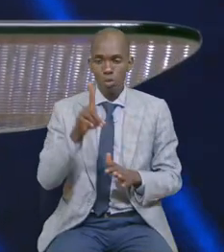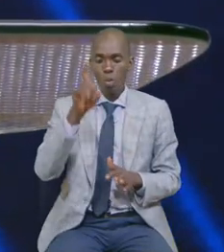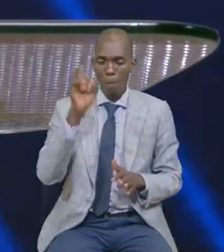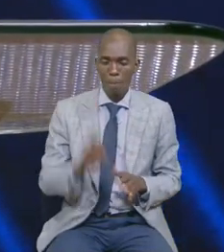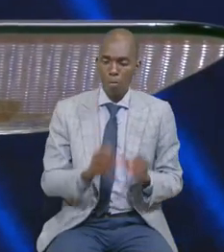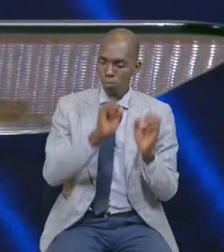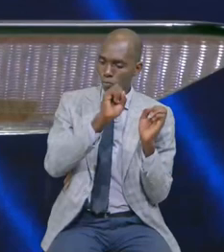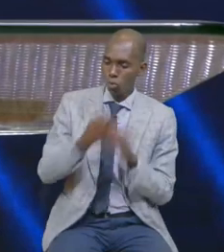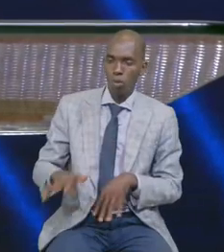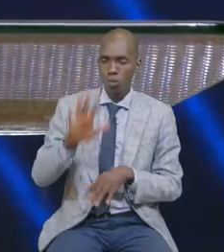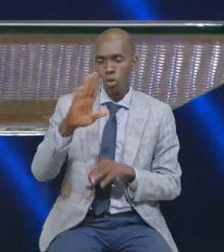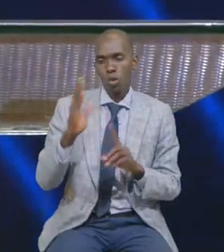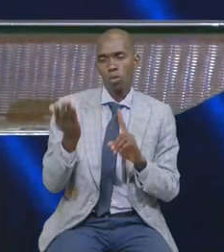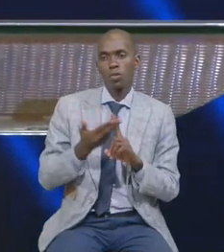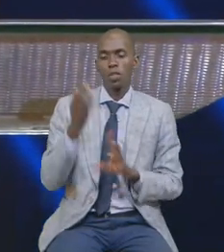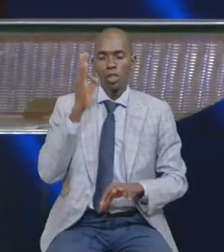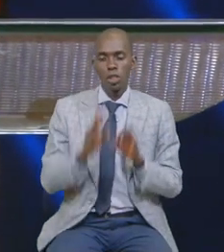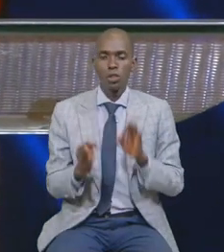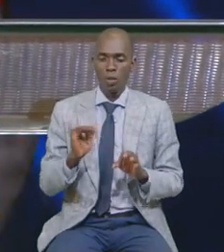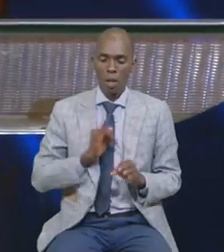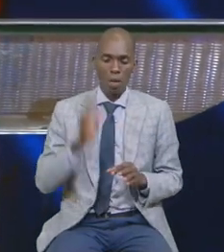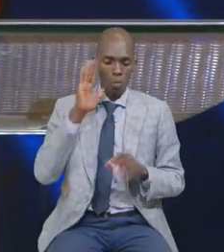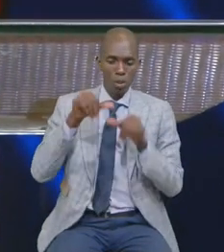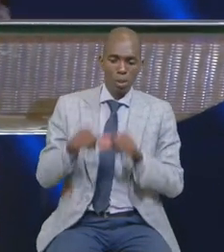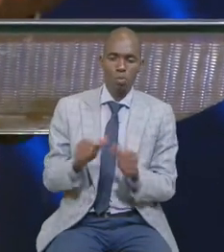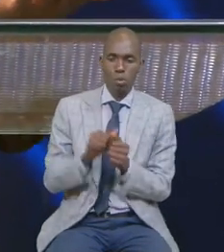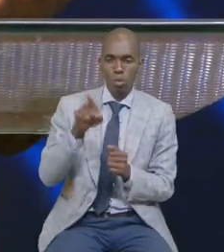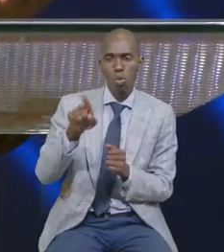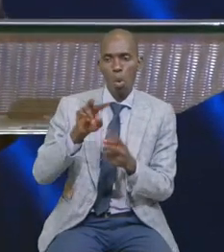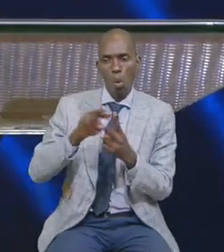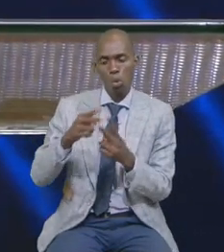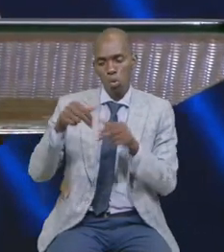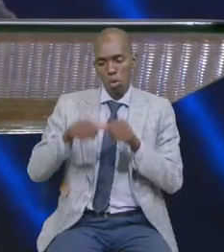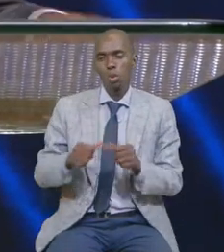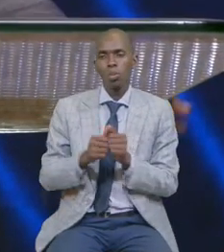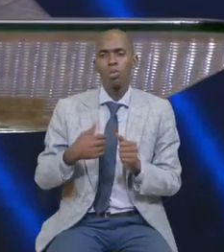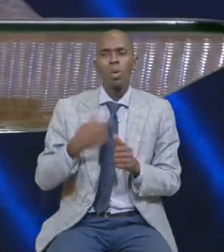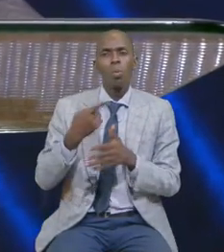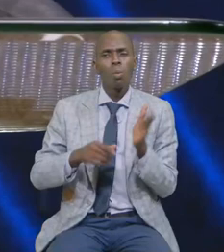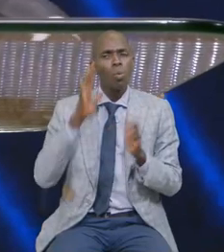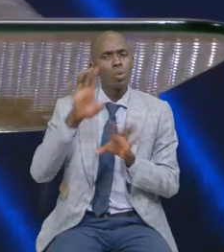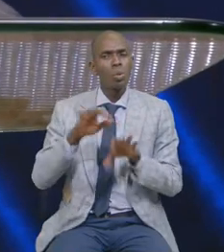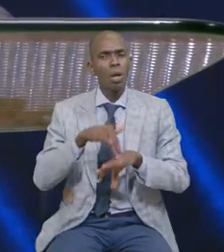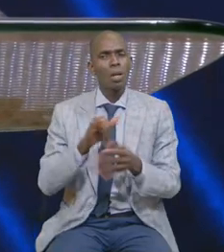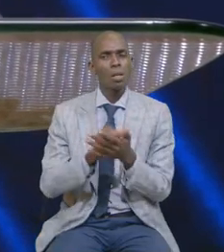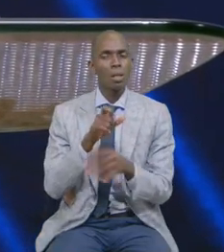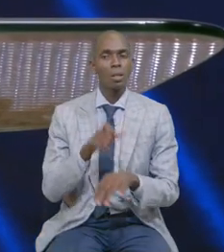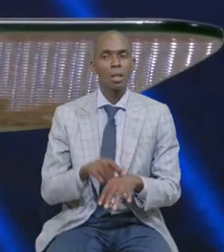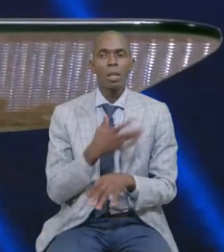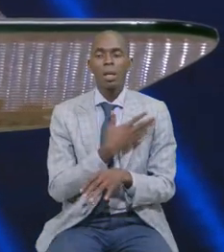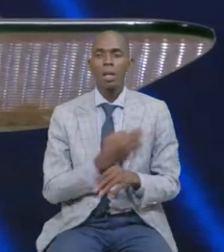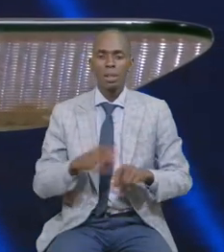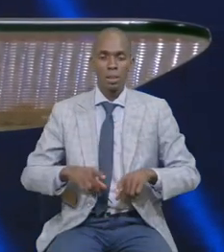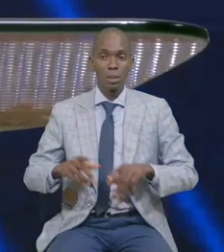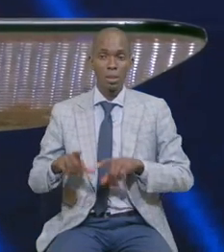age if I'm going to stay with you if you're going to stay with me what are you going to do at that time and even the